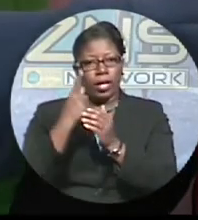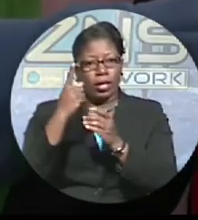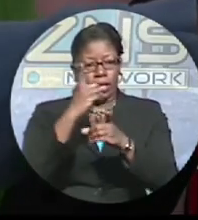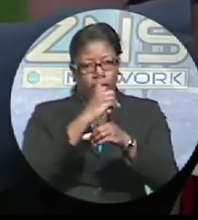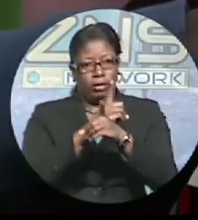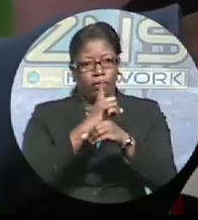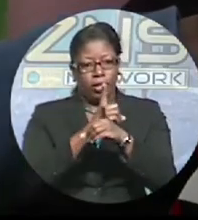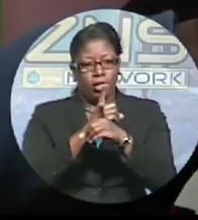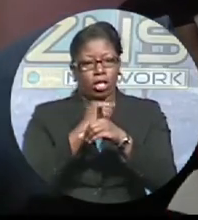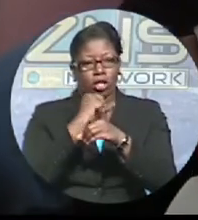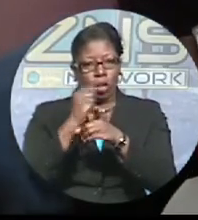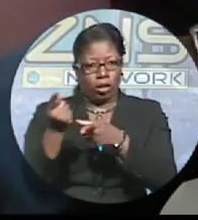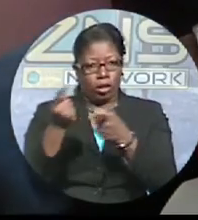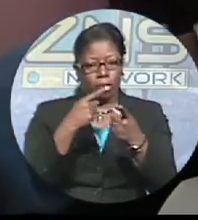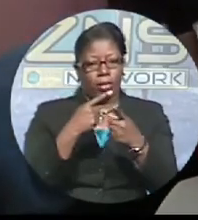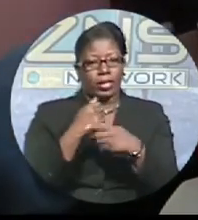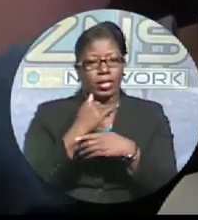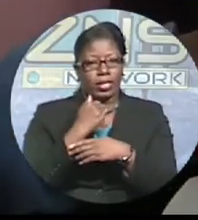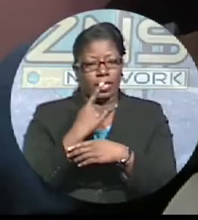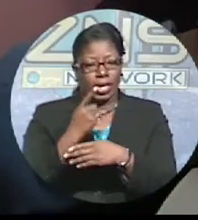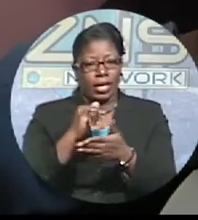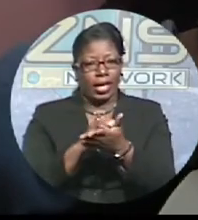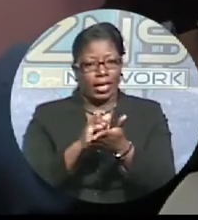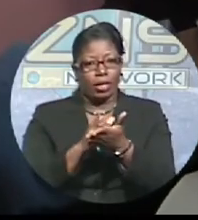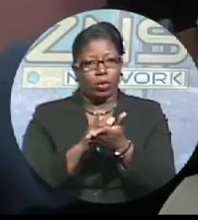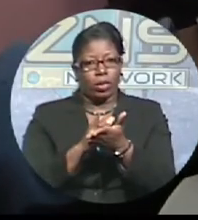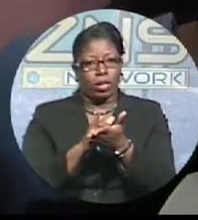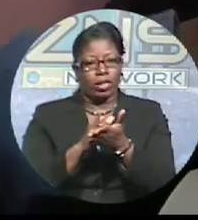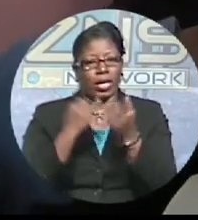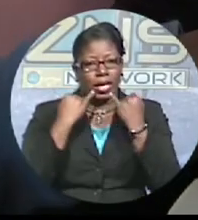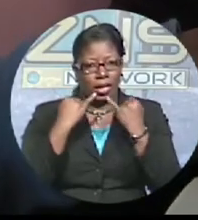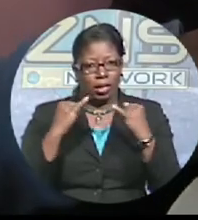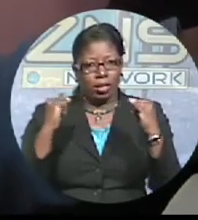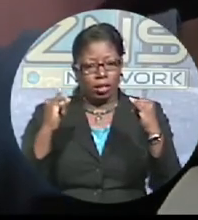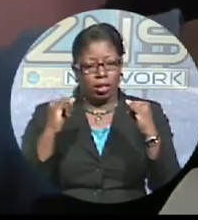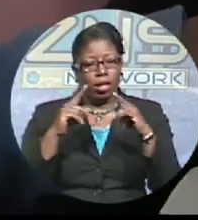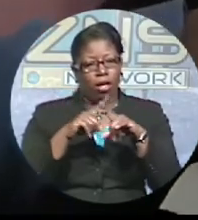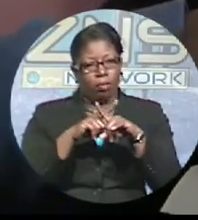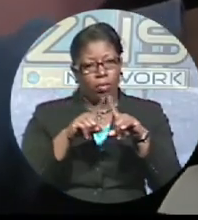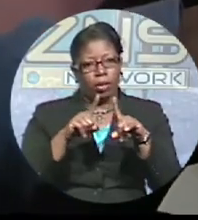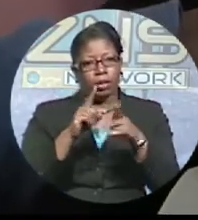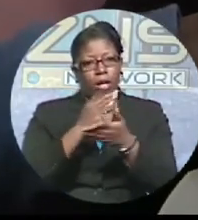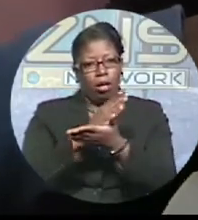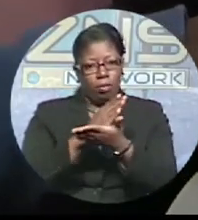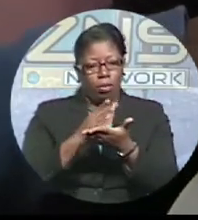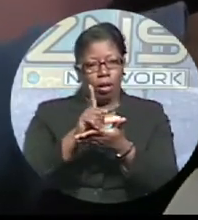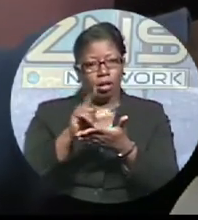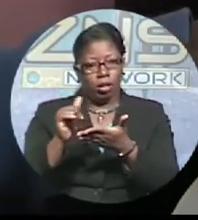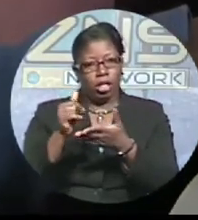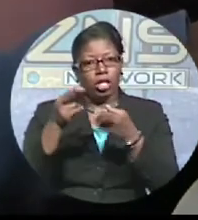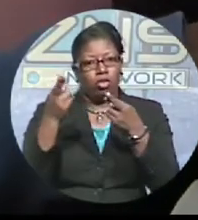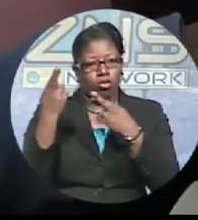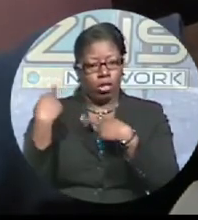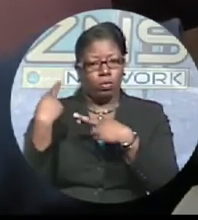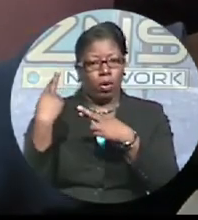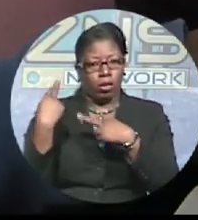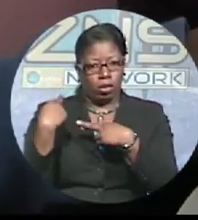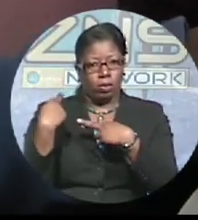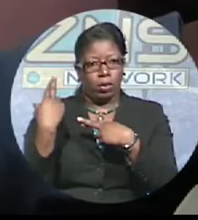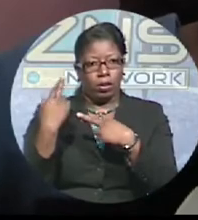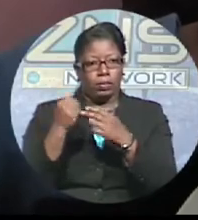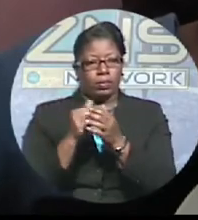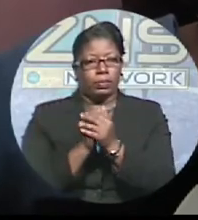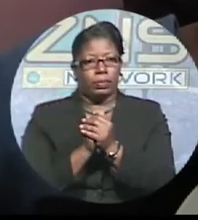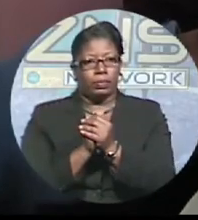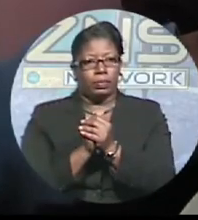he was totally exonerated. He was partially responsible, but his responsibility was predicated on his